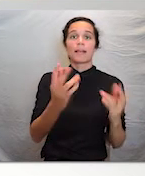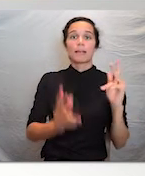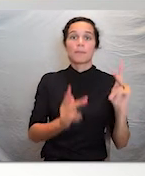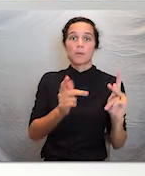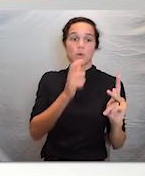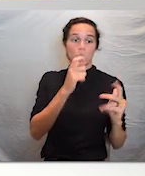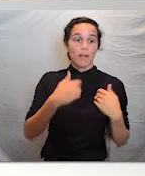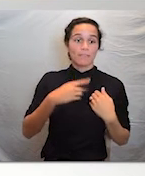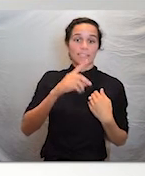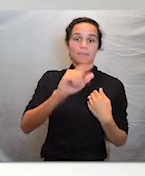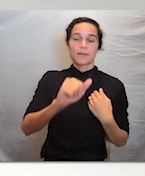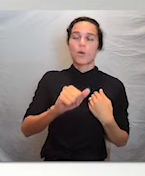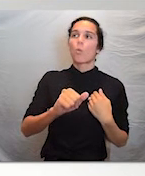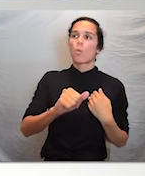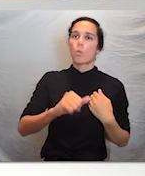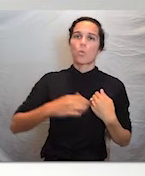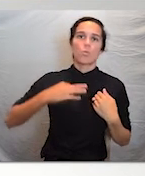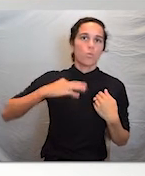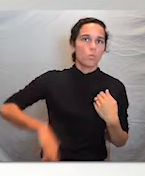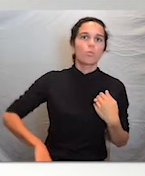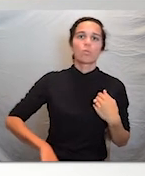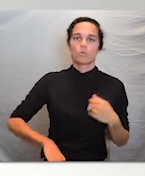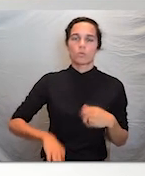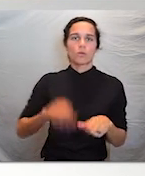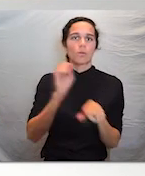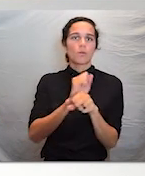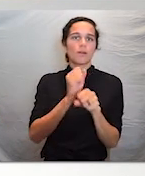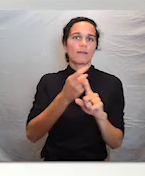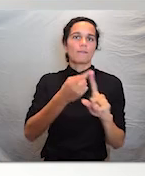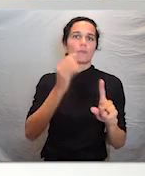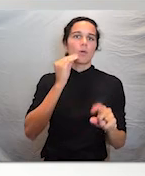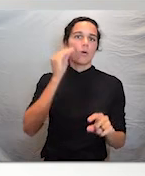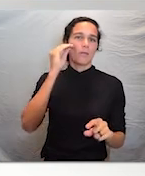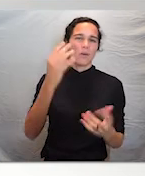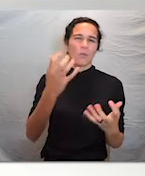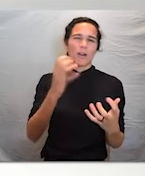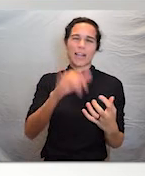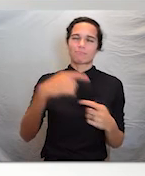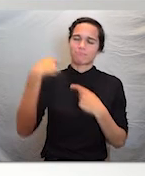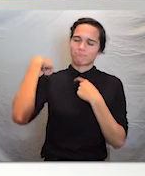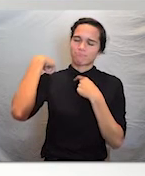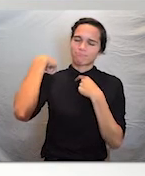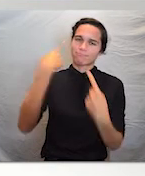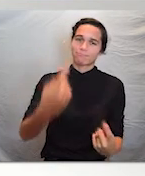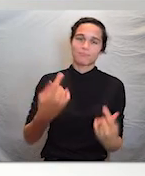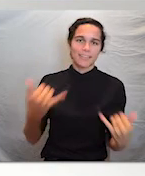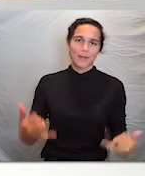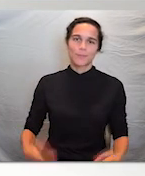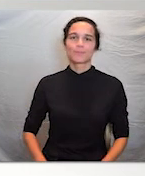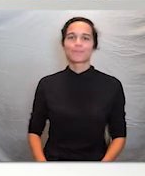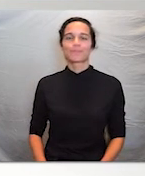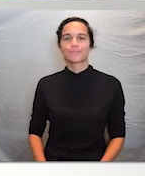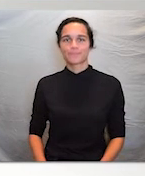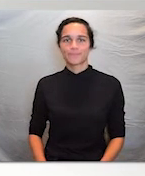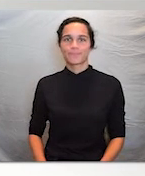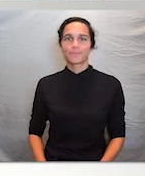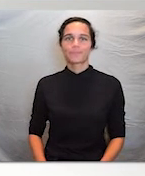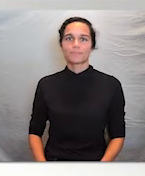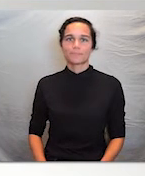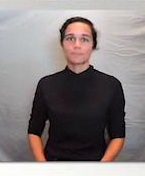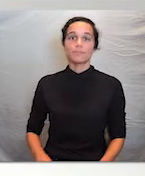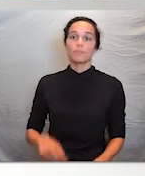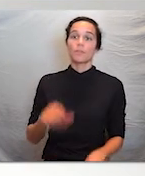been wanting for a while. And remote work is like